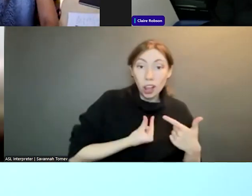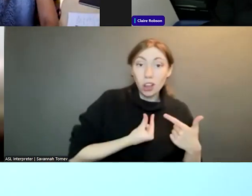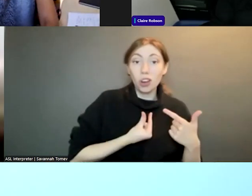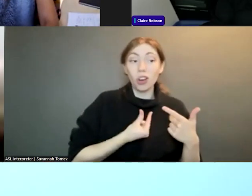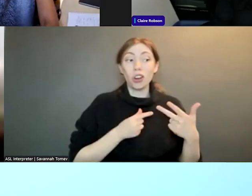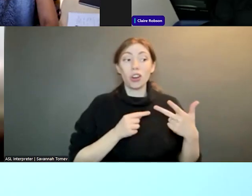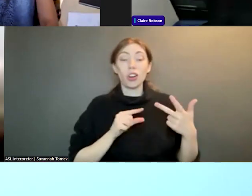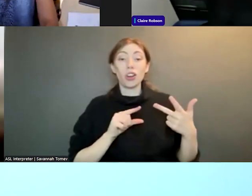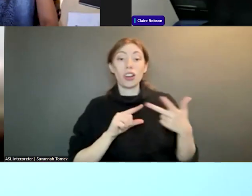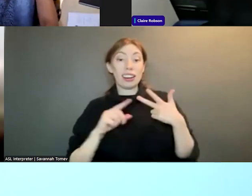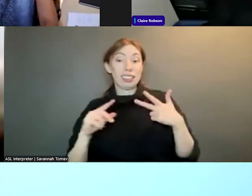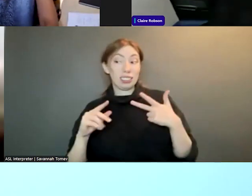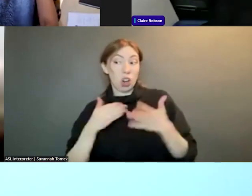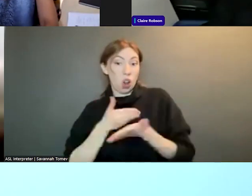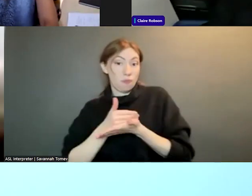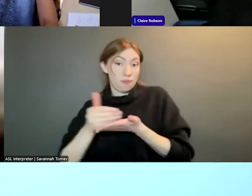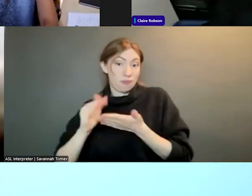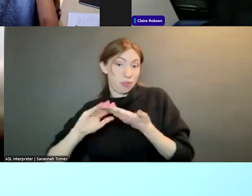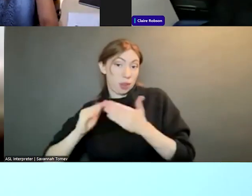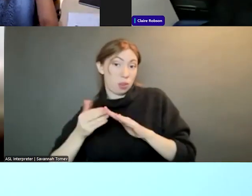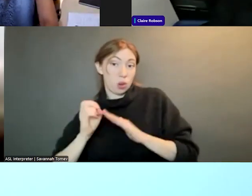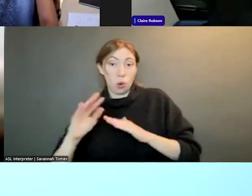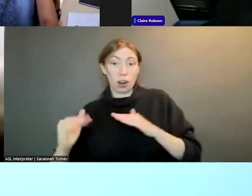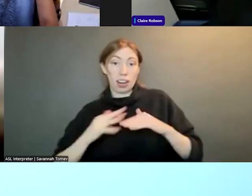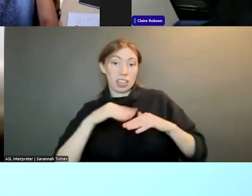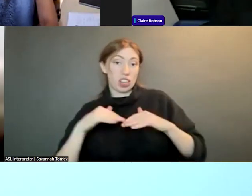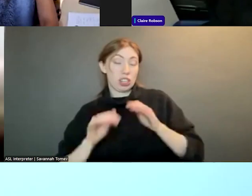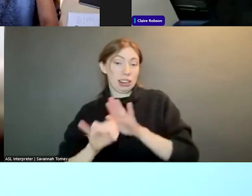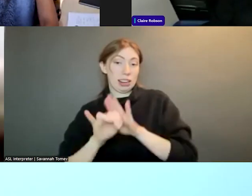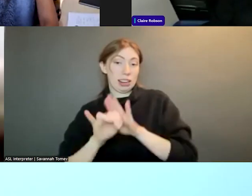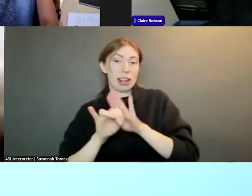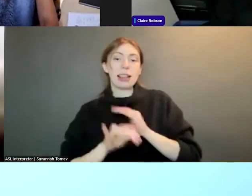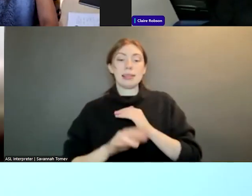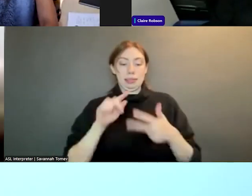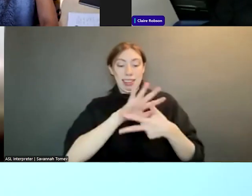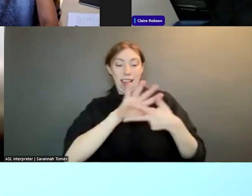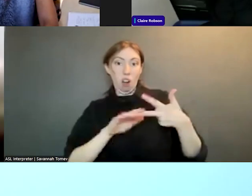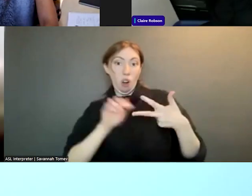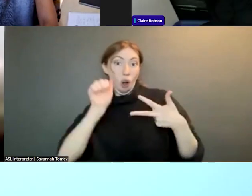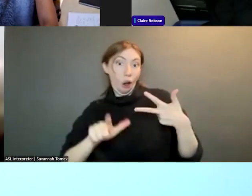Indigenous identities. It becomes very difficult for,